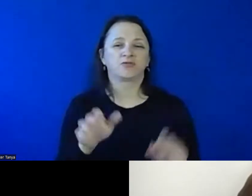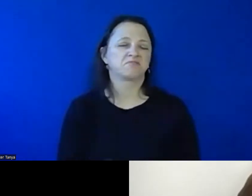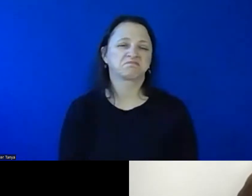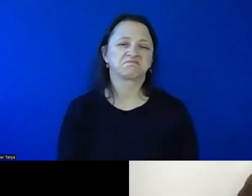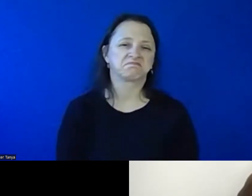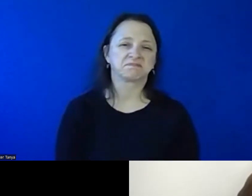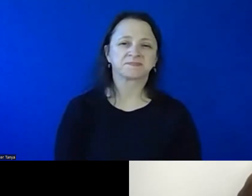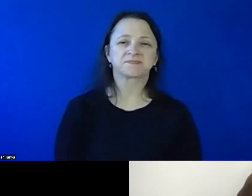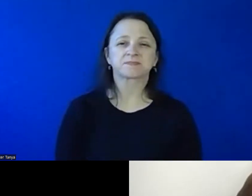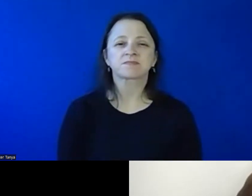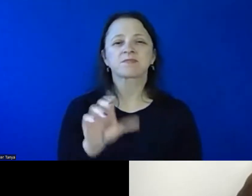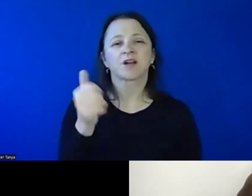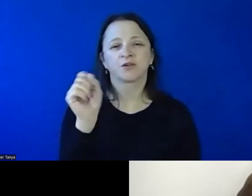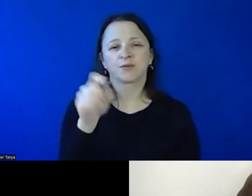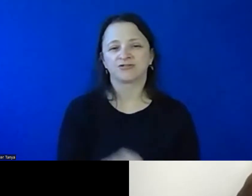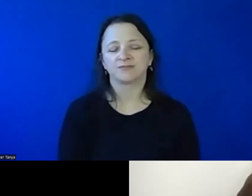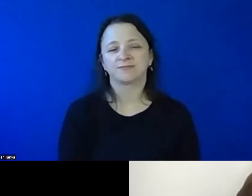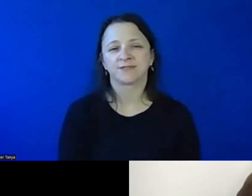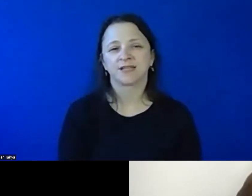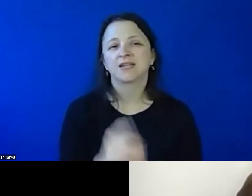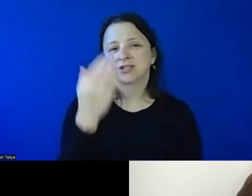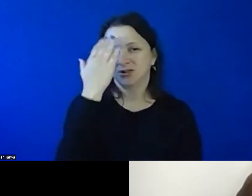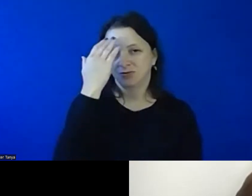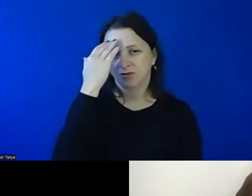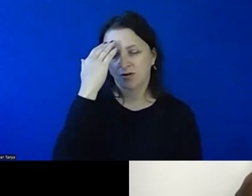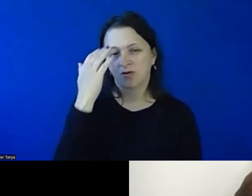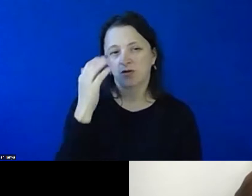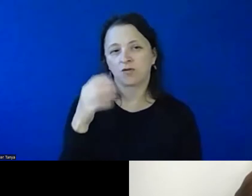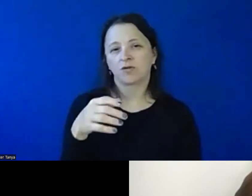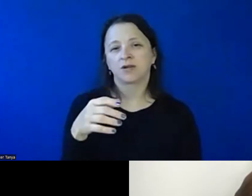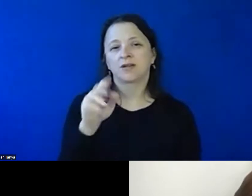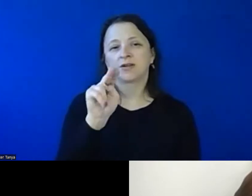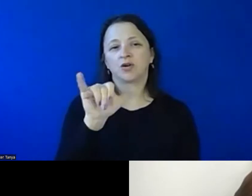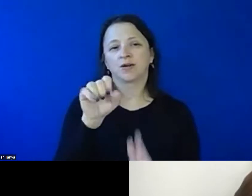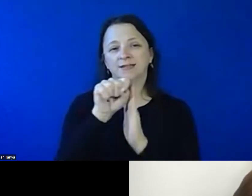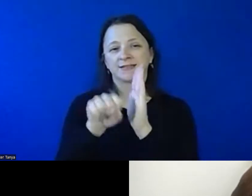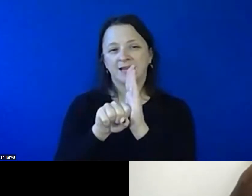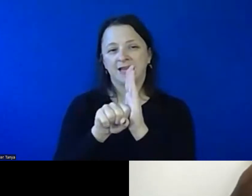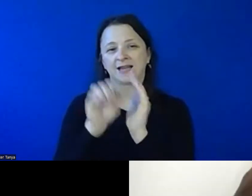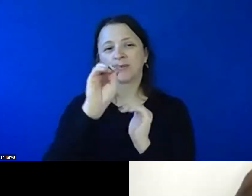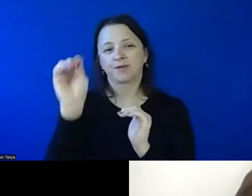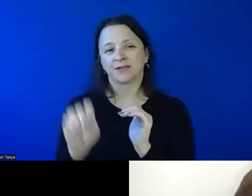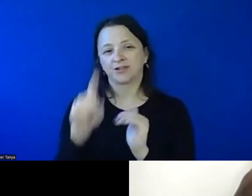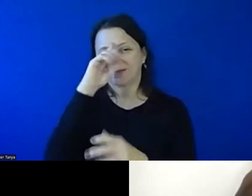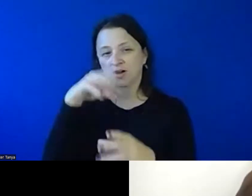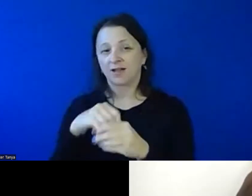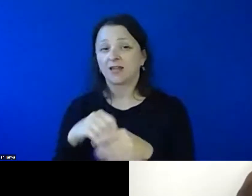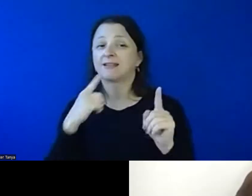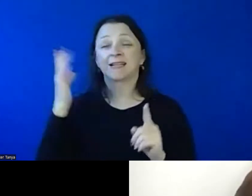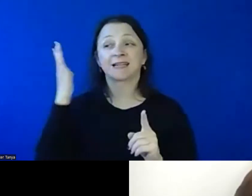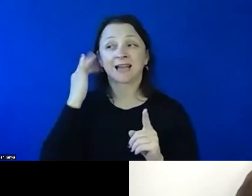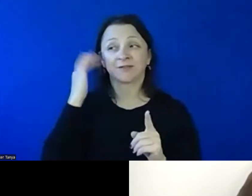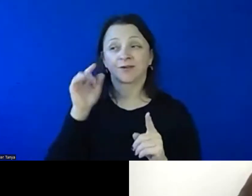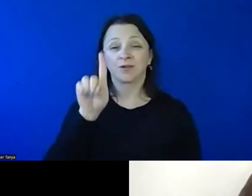And then another question for you was, do you know the prevalence specific to New York State of autism? They quoted California as 1 in